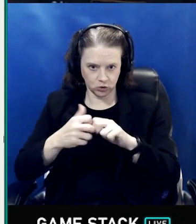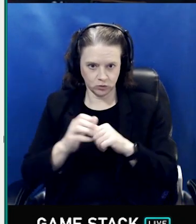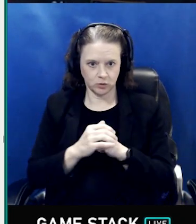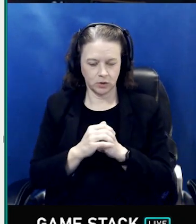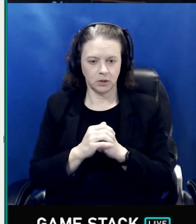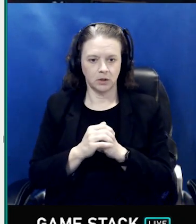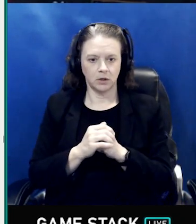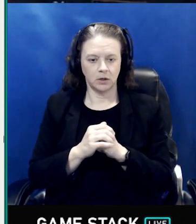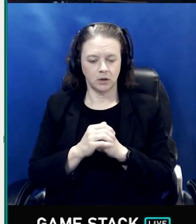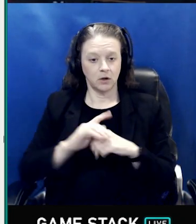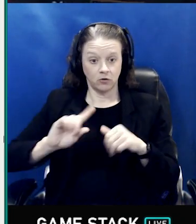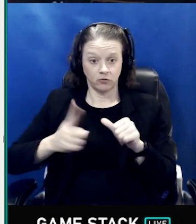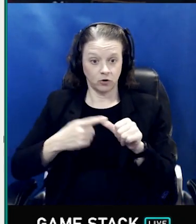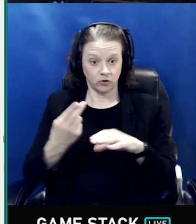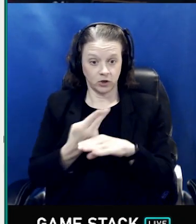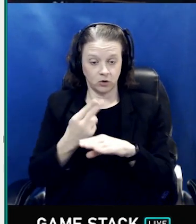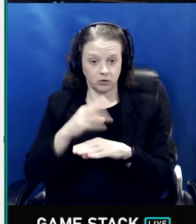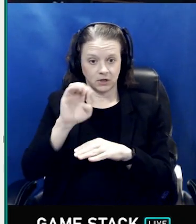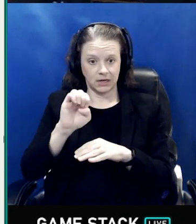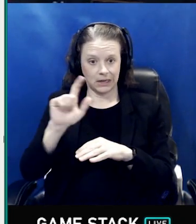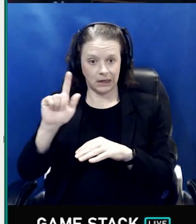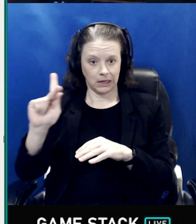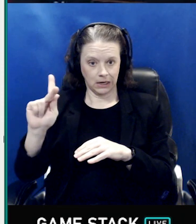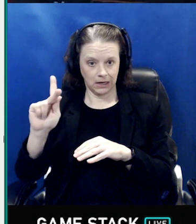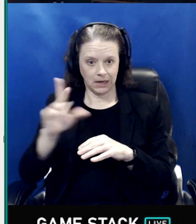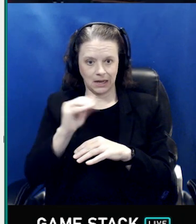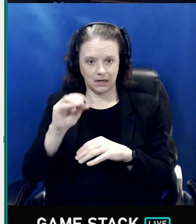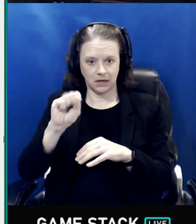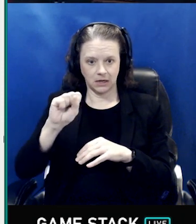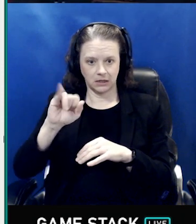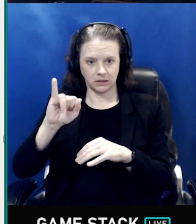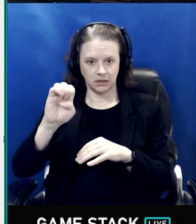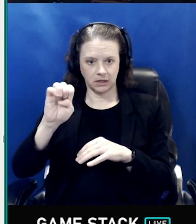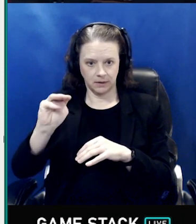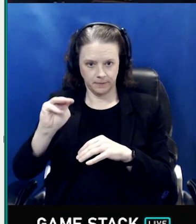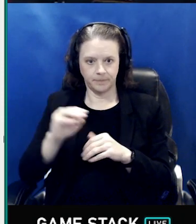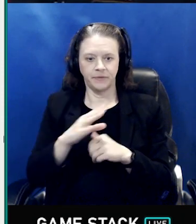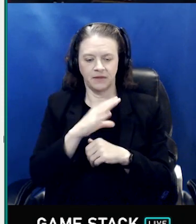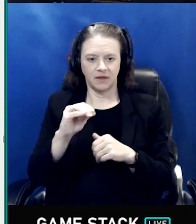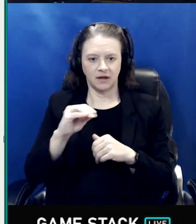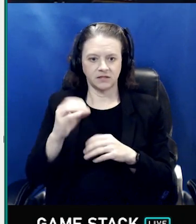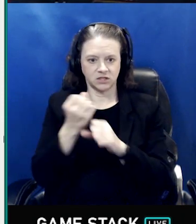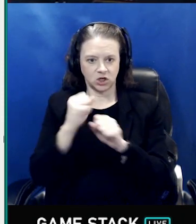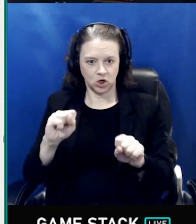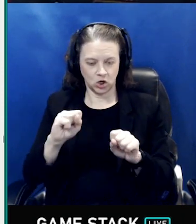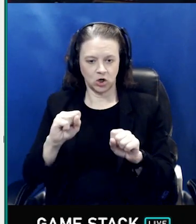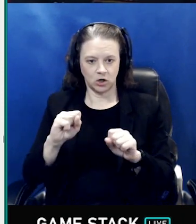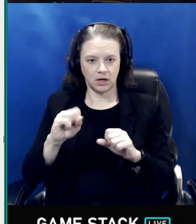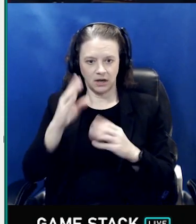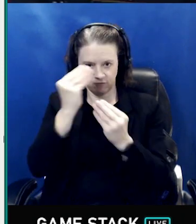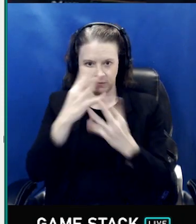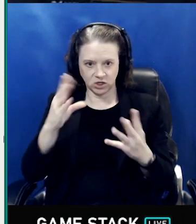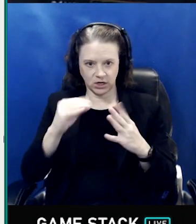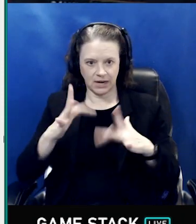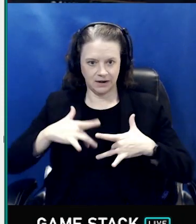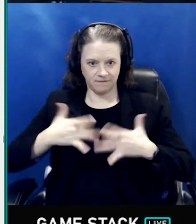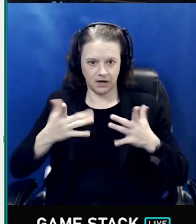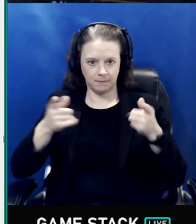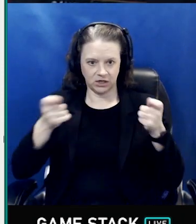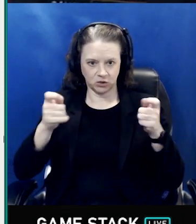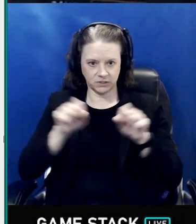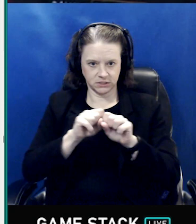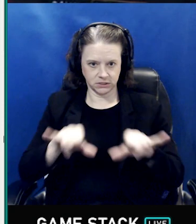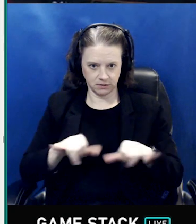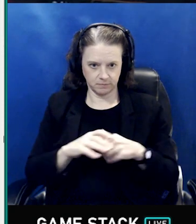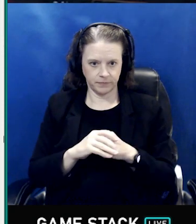use ELK as a theme, which means the security information and event management system. But